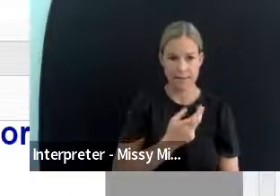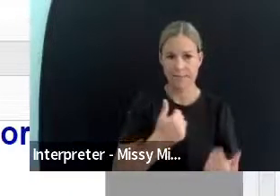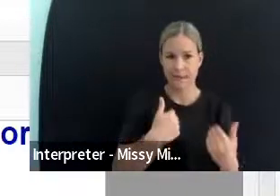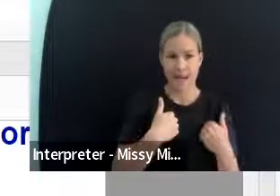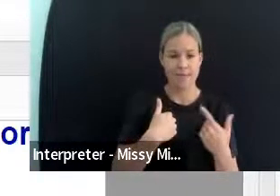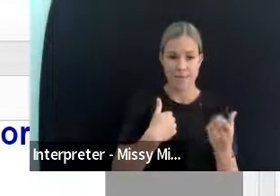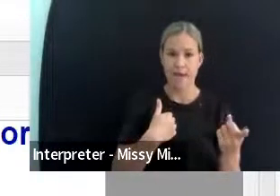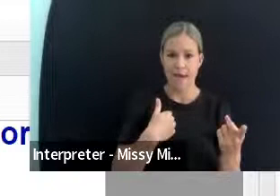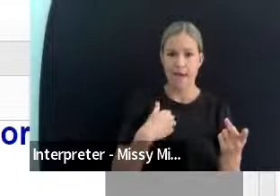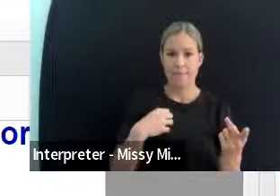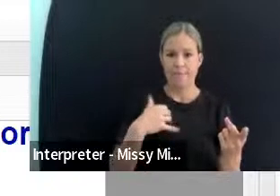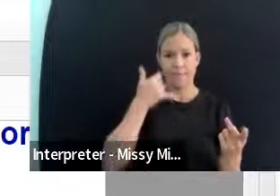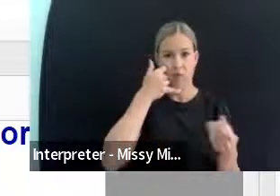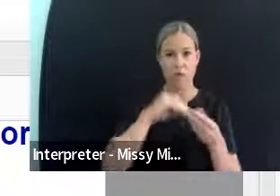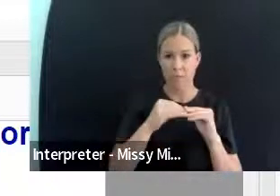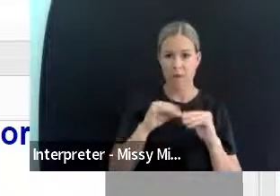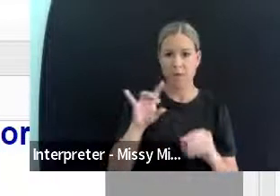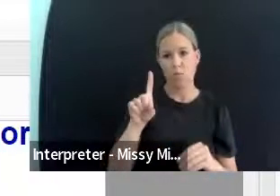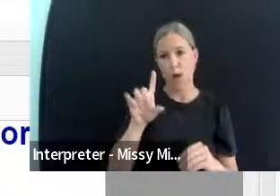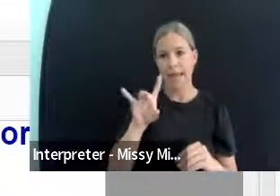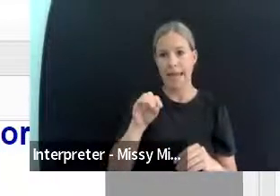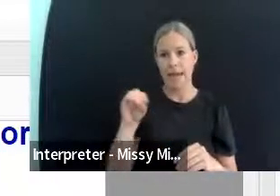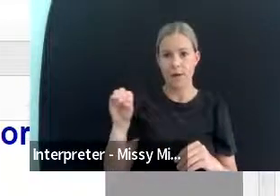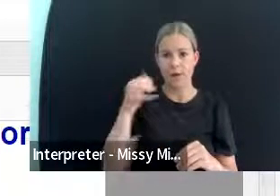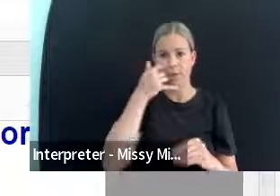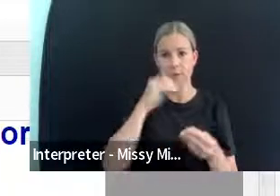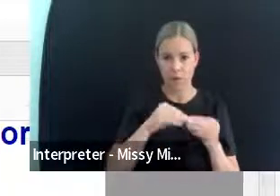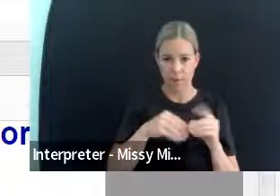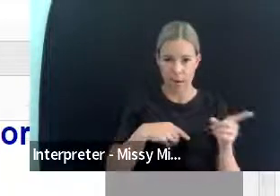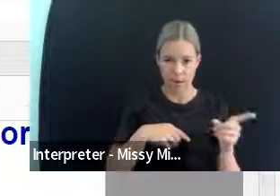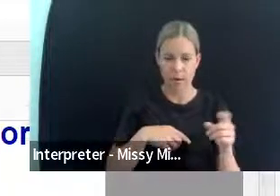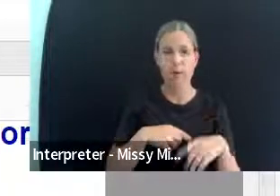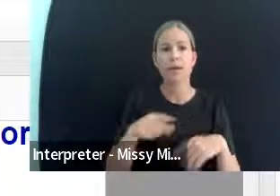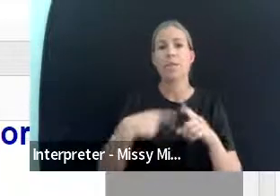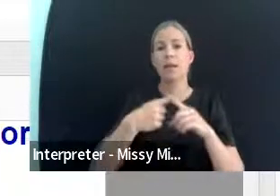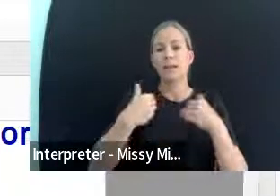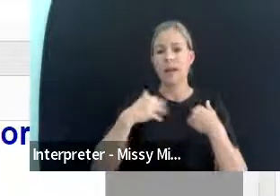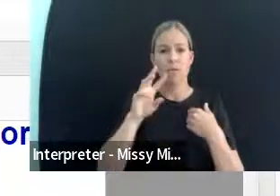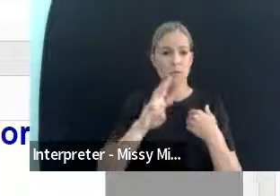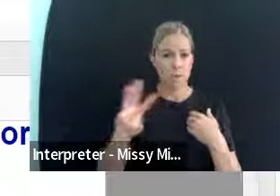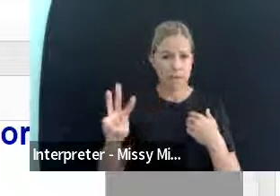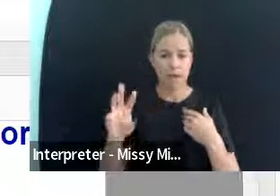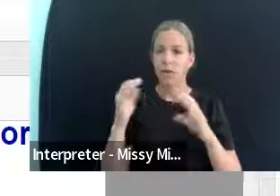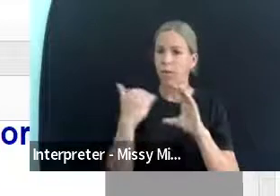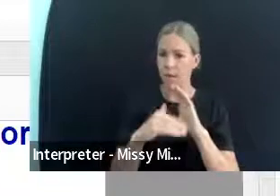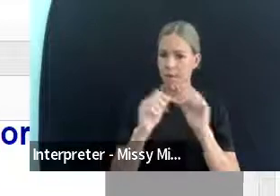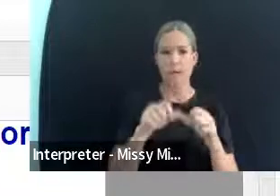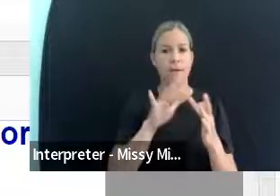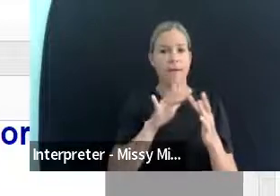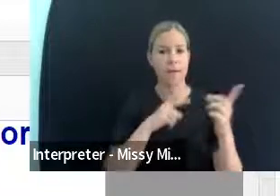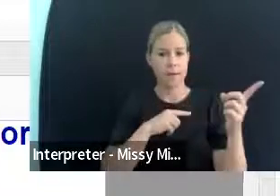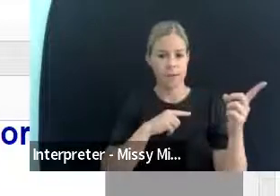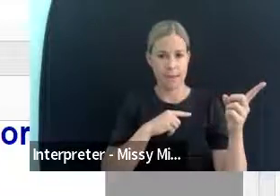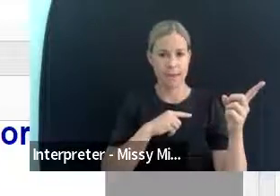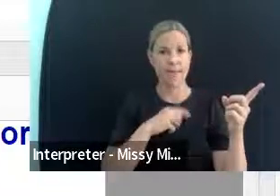numbers. They also have a website or an email that you can contact. Just know that